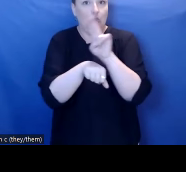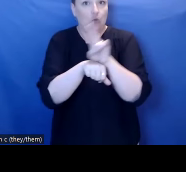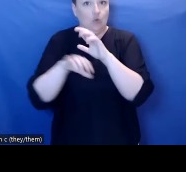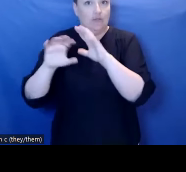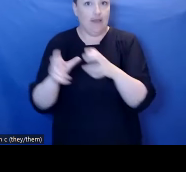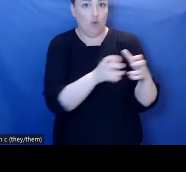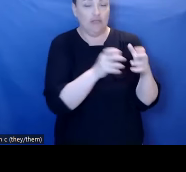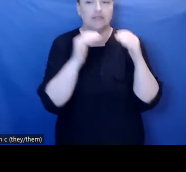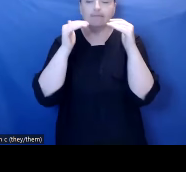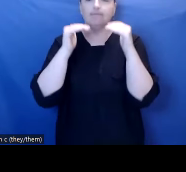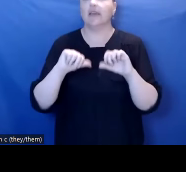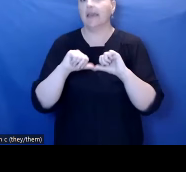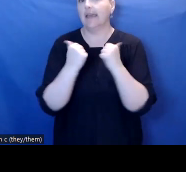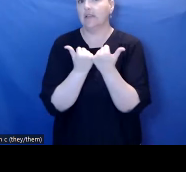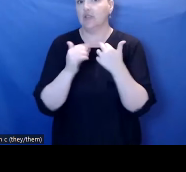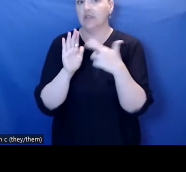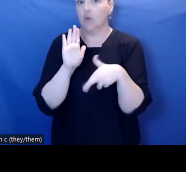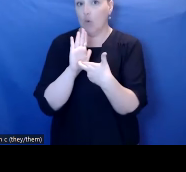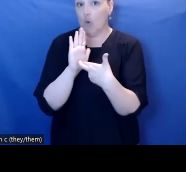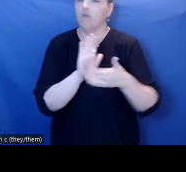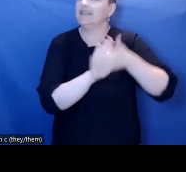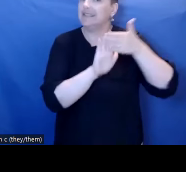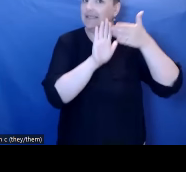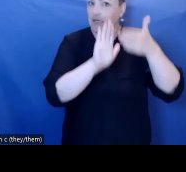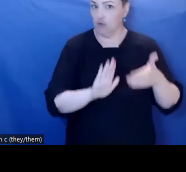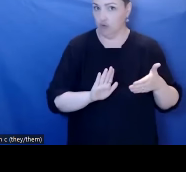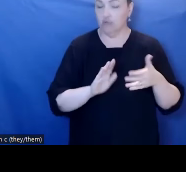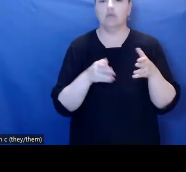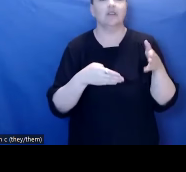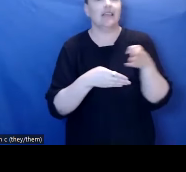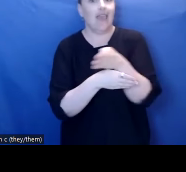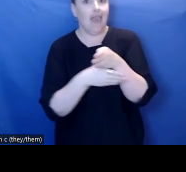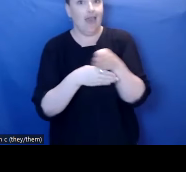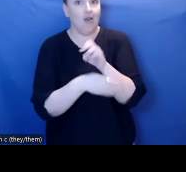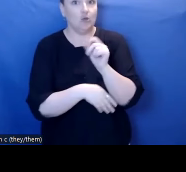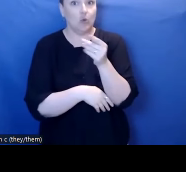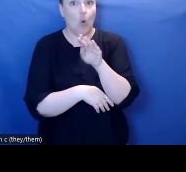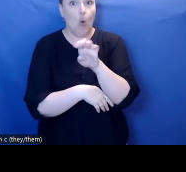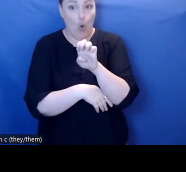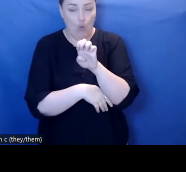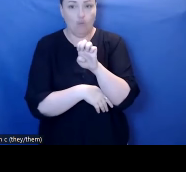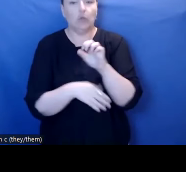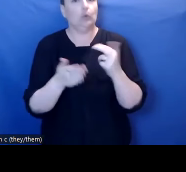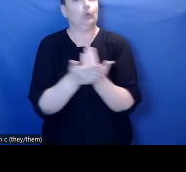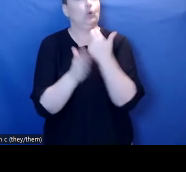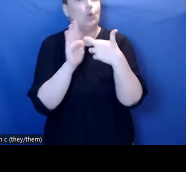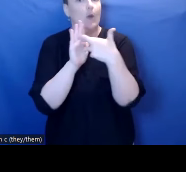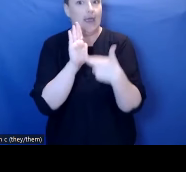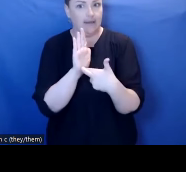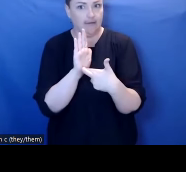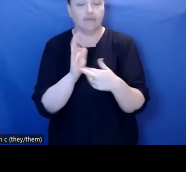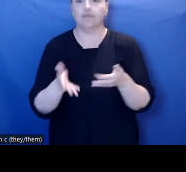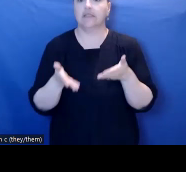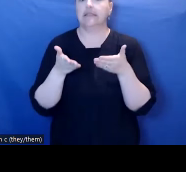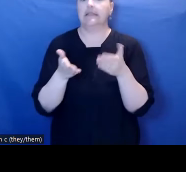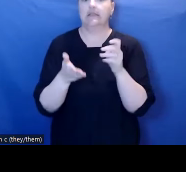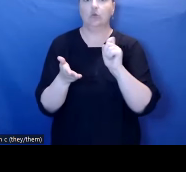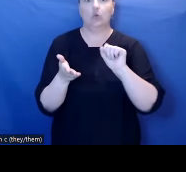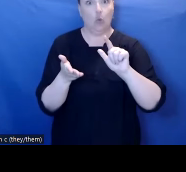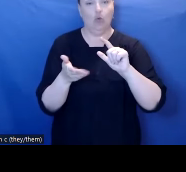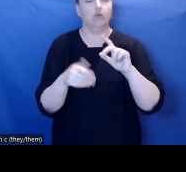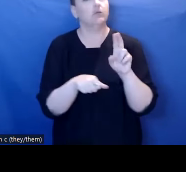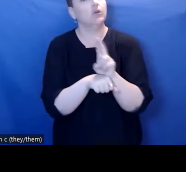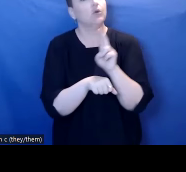a facilitator. The scale and scope would be a new regulation, and you use this kind of tool to make redevelopment sites